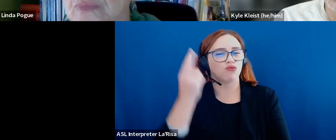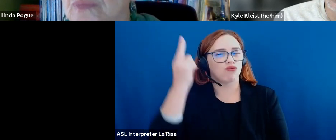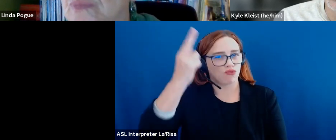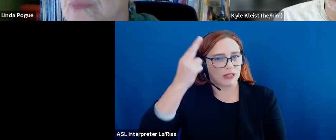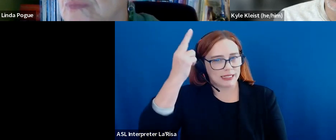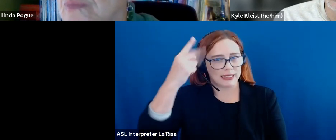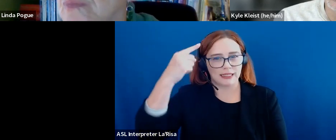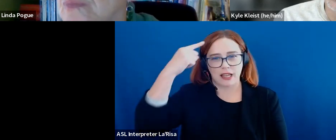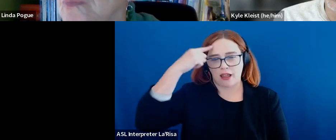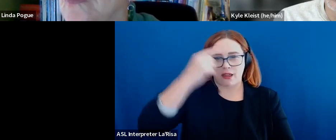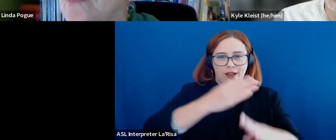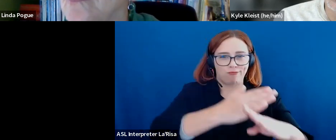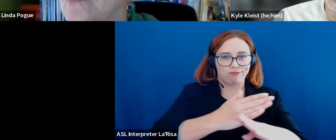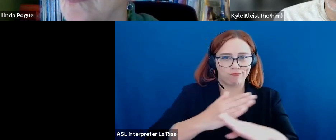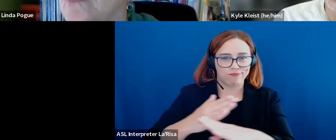be barriers